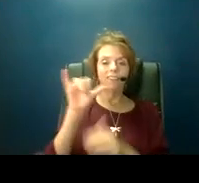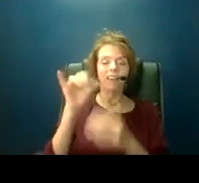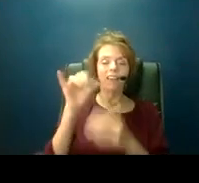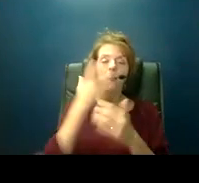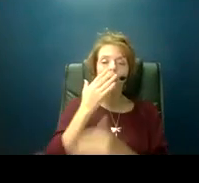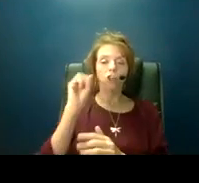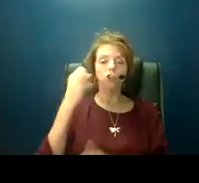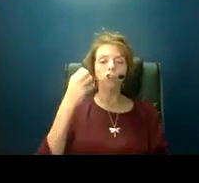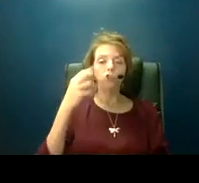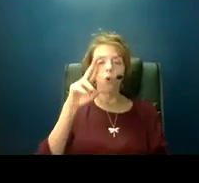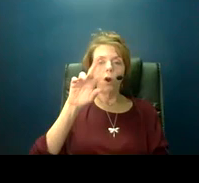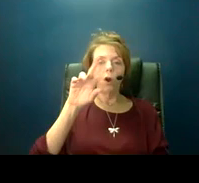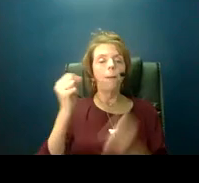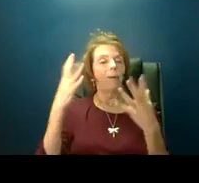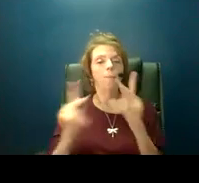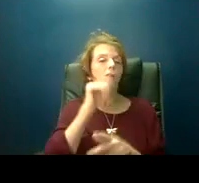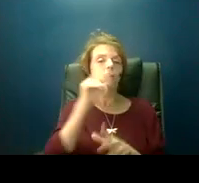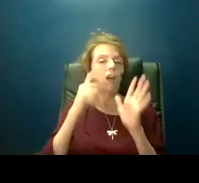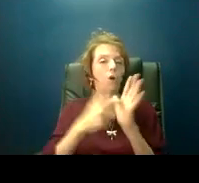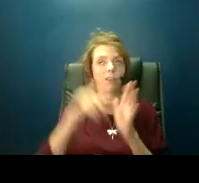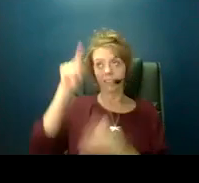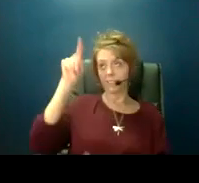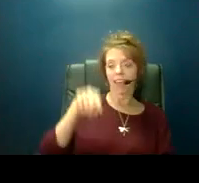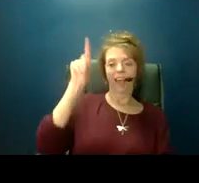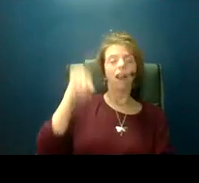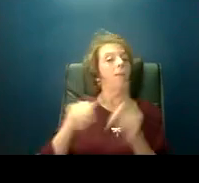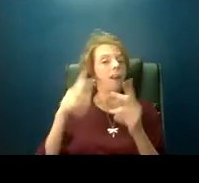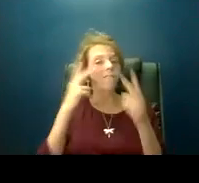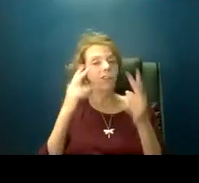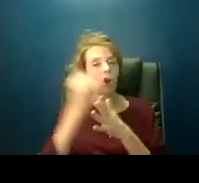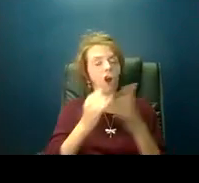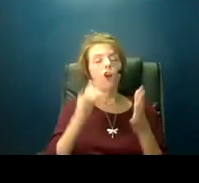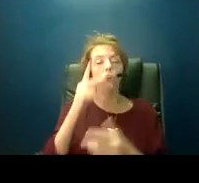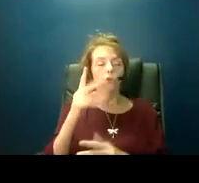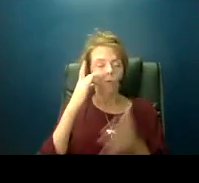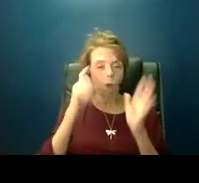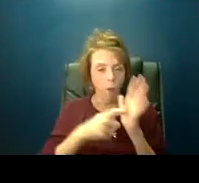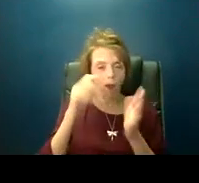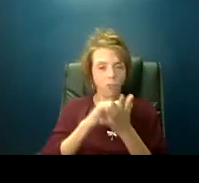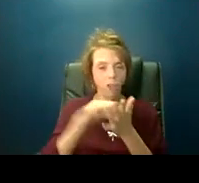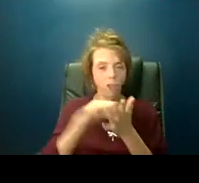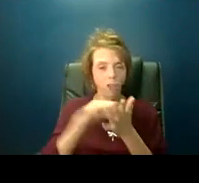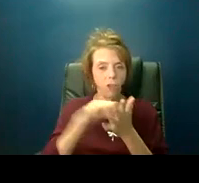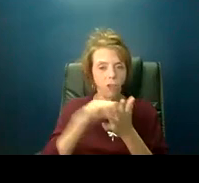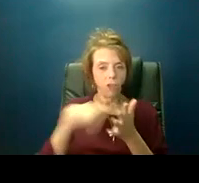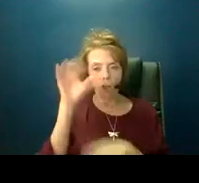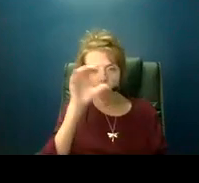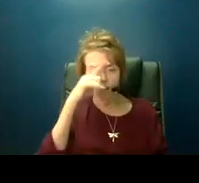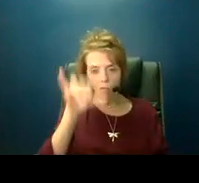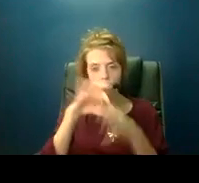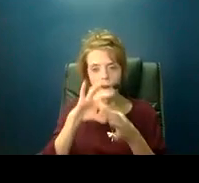So a lot of people might not notice that, but as a visual artist, you're attuned to those things and you're looking for those types of